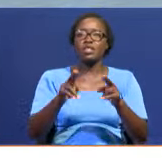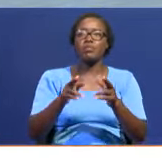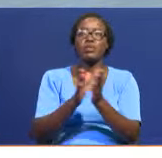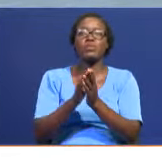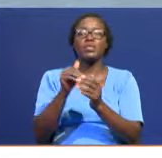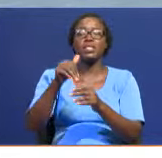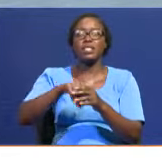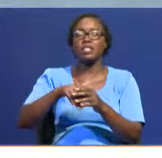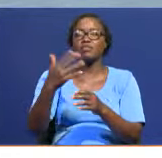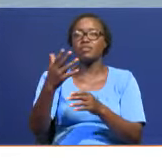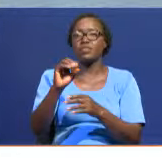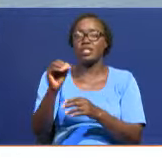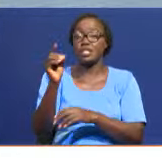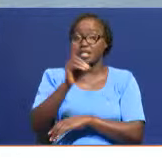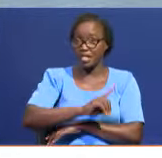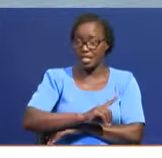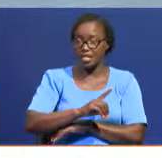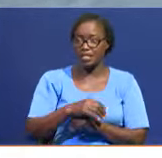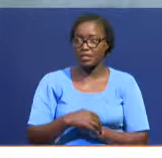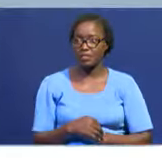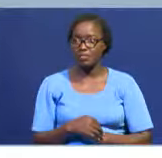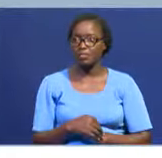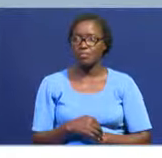within 50 days of the president's death.